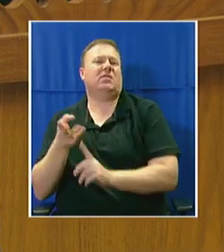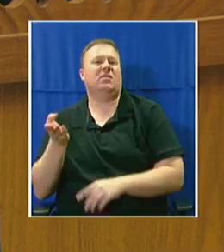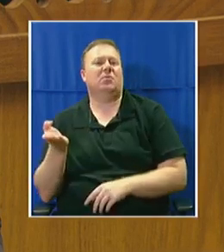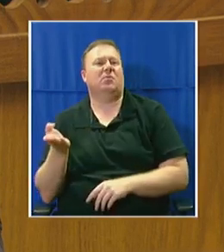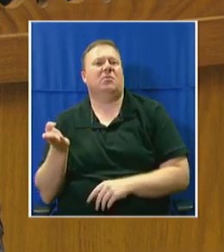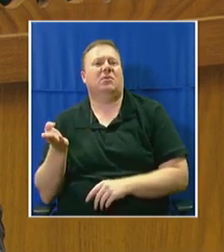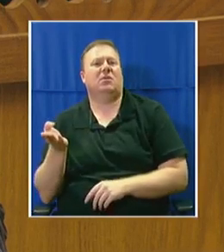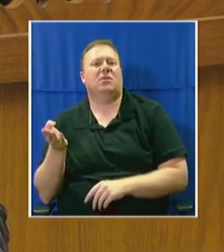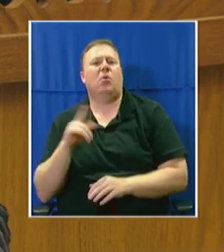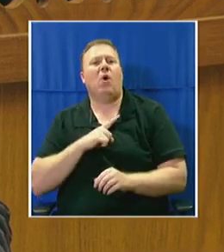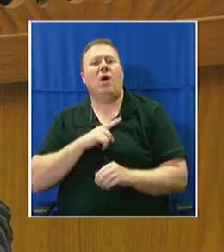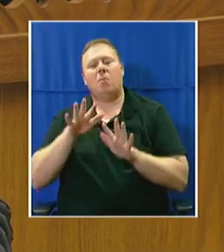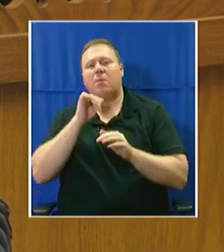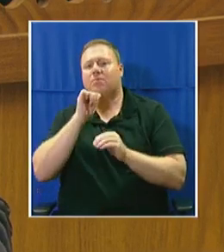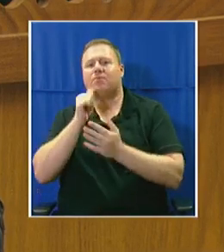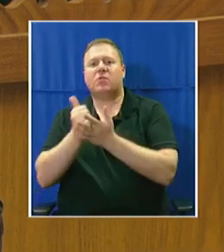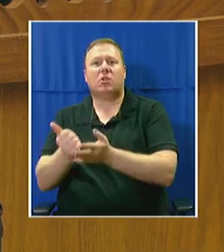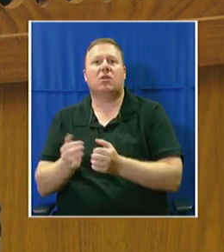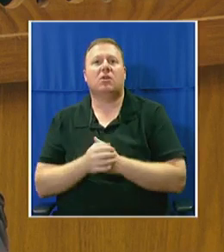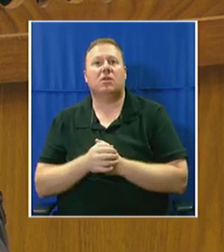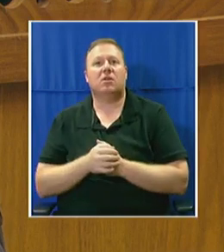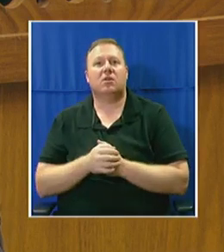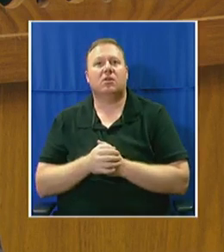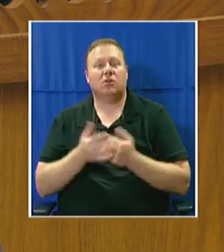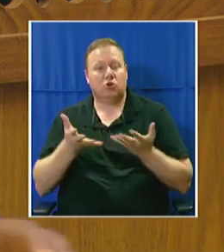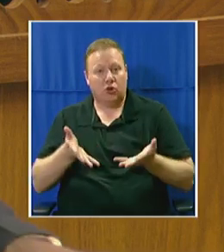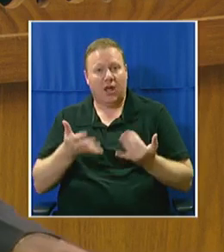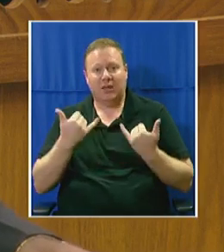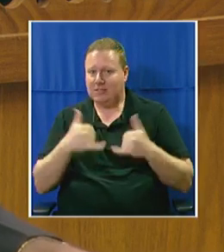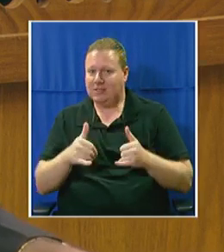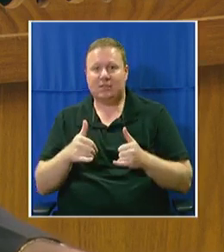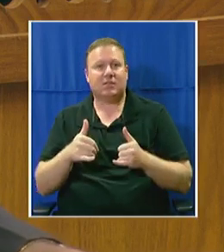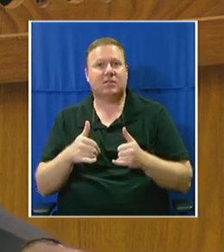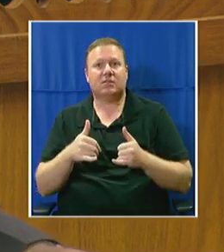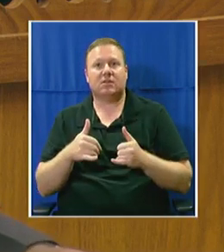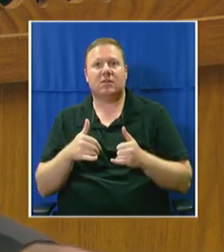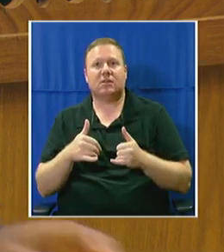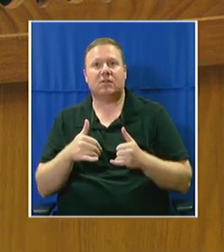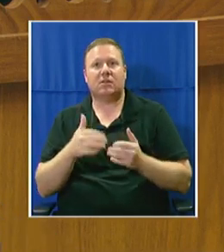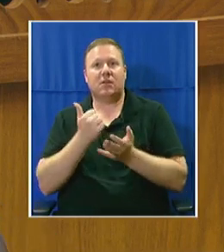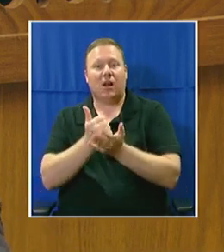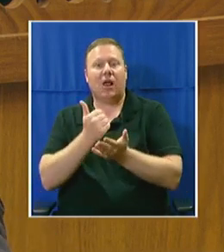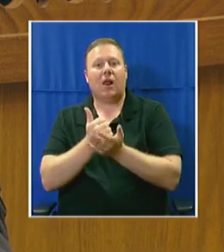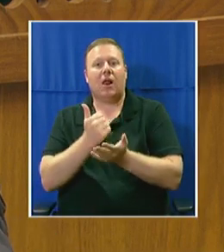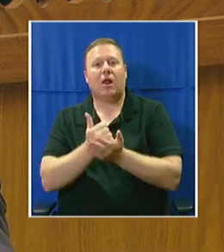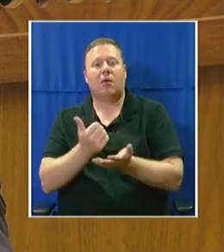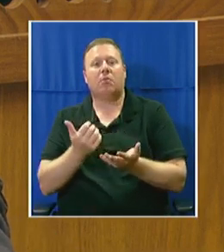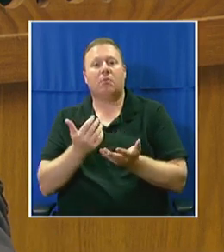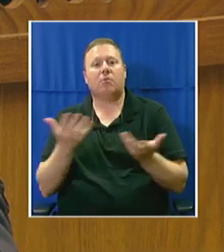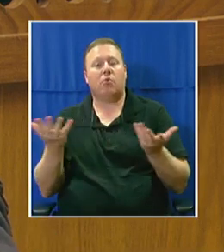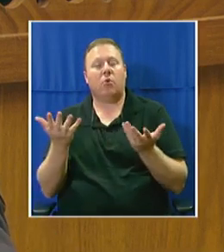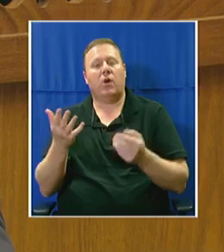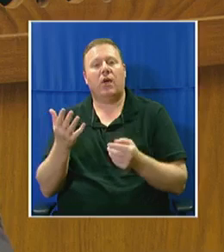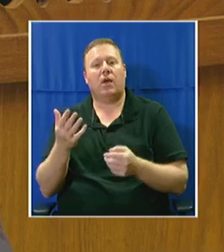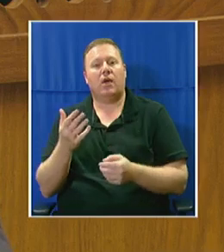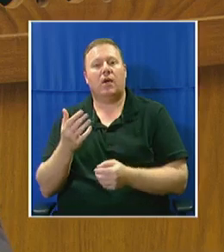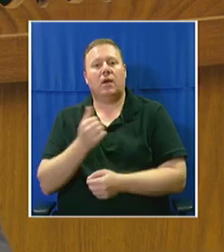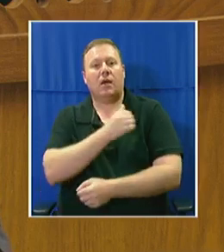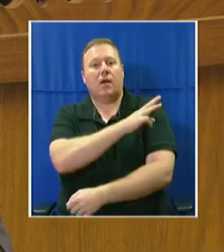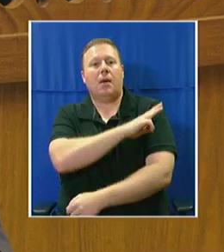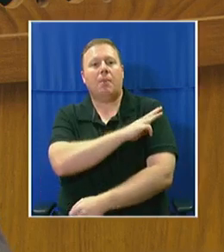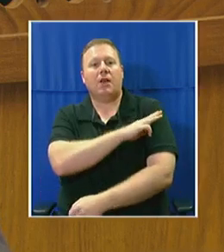happened in August 2019 and the matter is still treated as a cold case this is a further assault on the